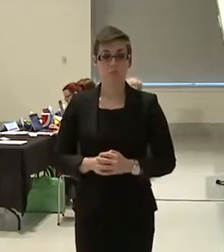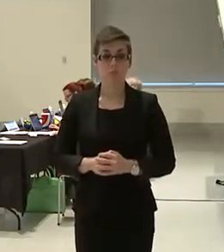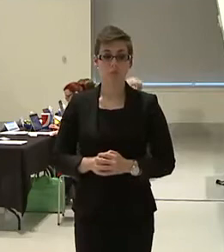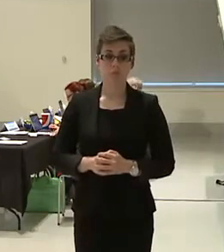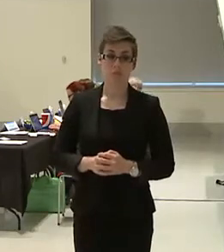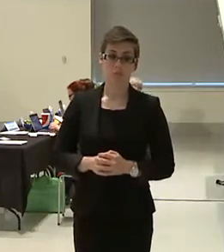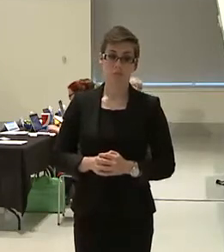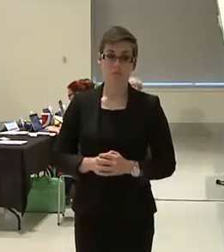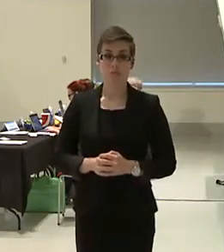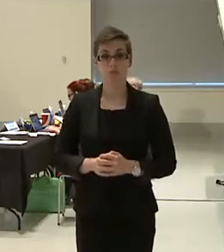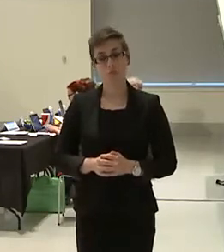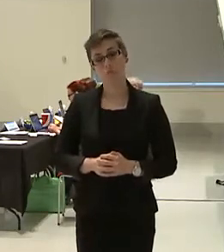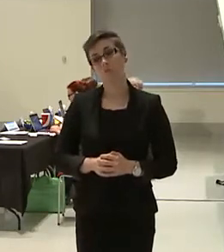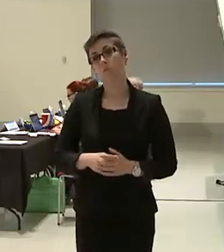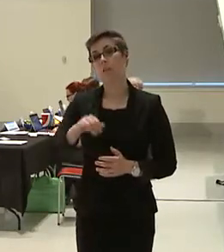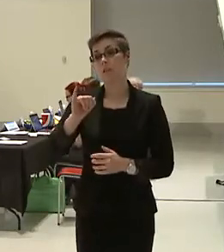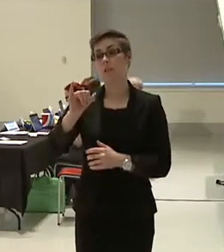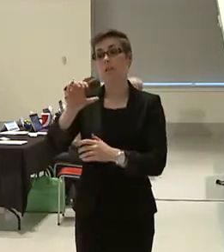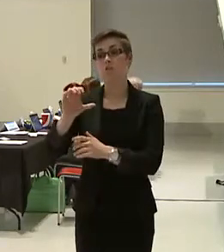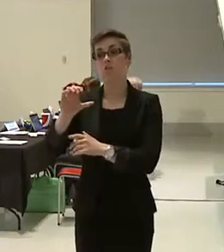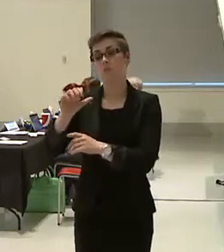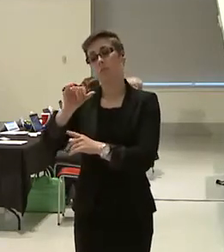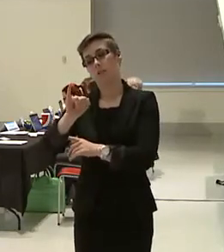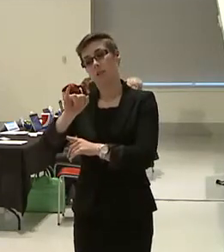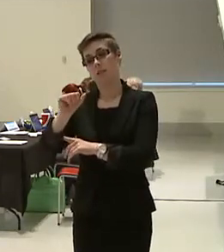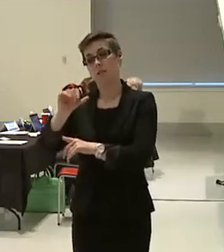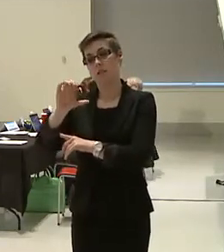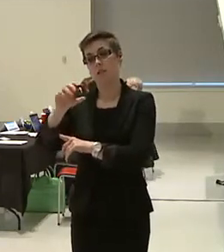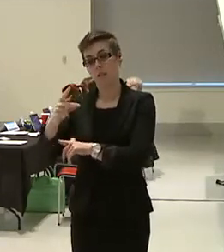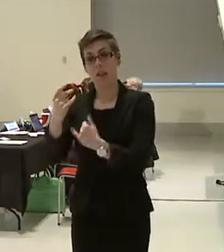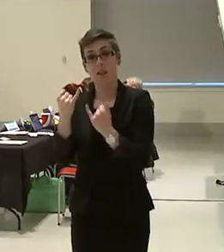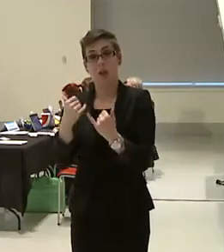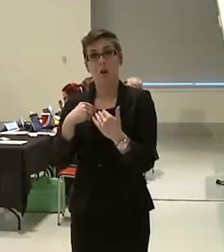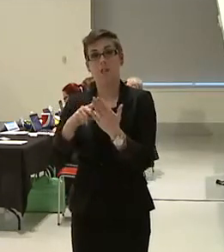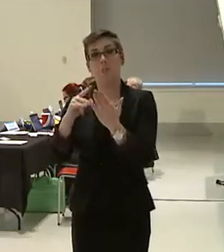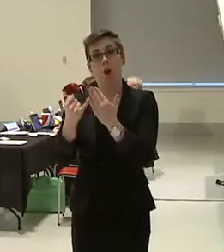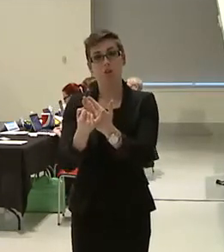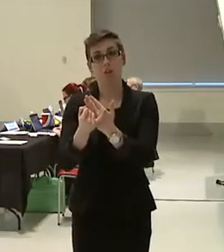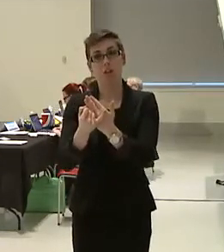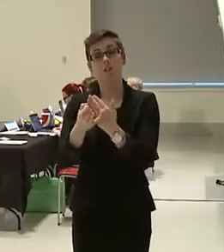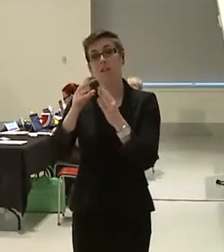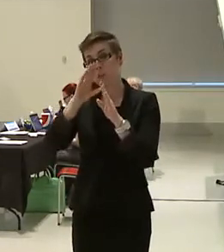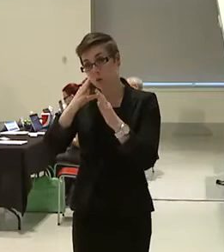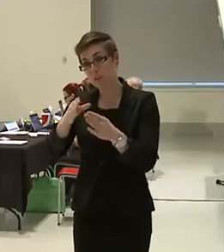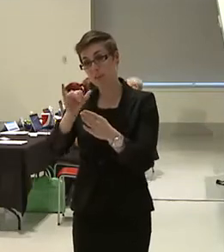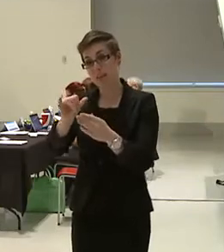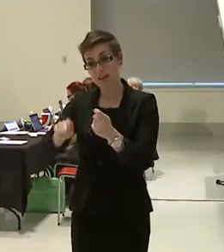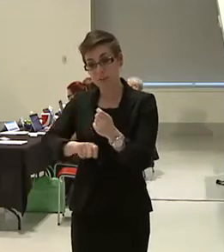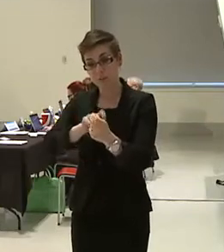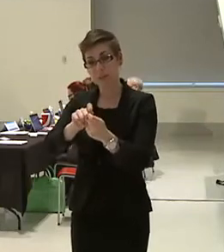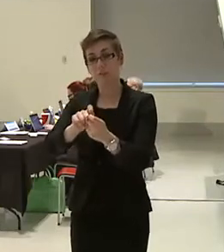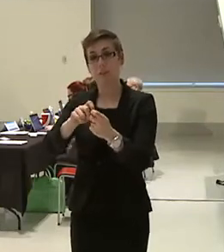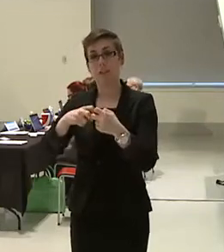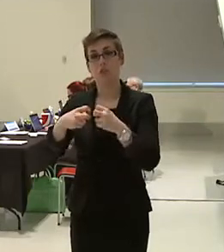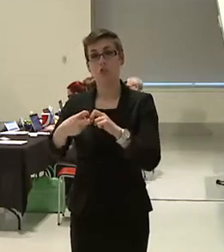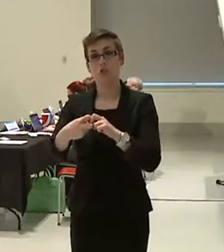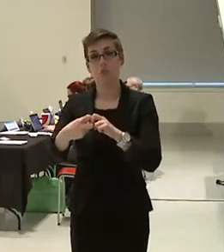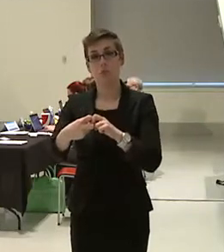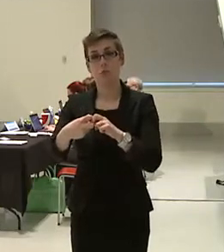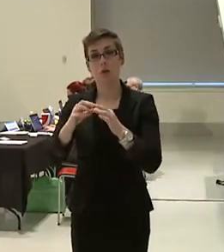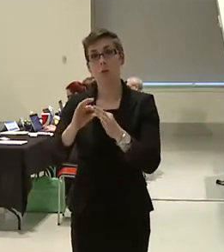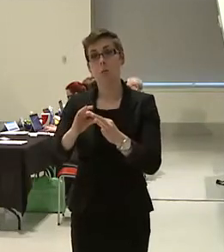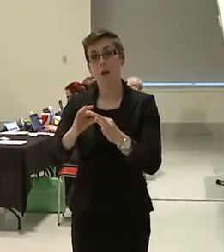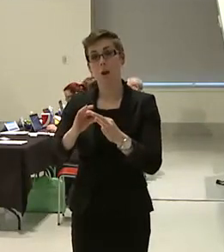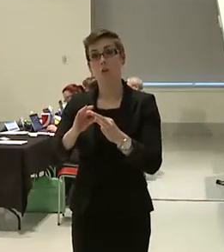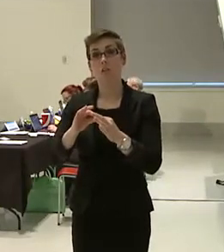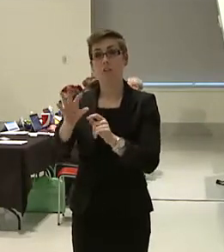The International Association of Chiefs of Police right now has a project that is looking at that specific issue of the videotaping